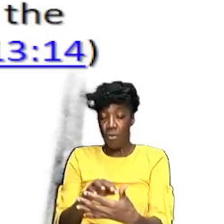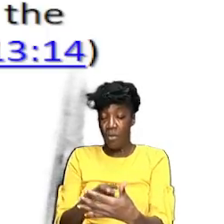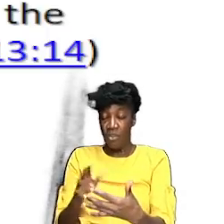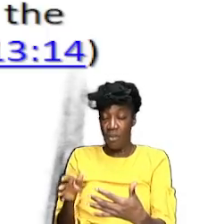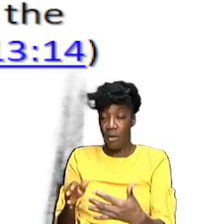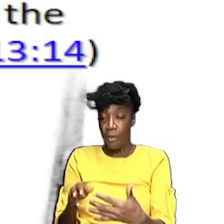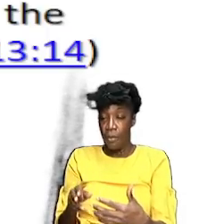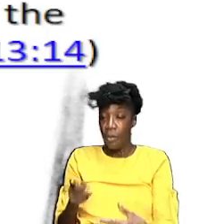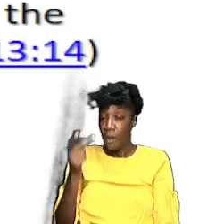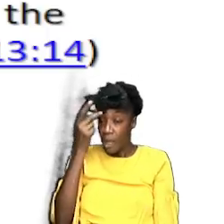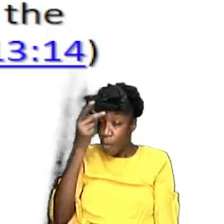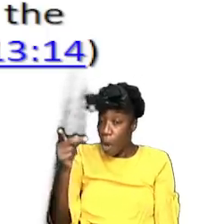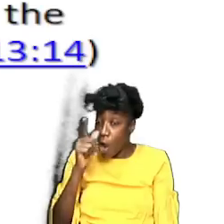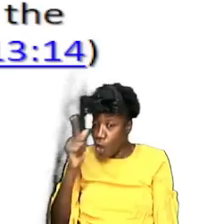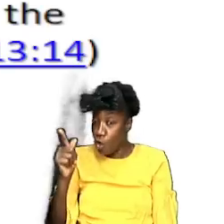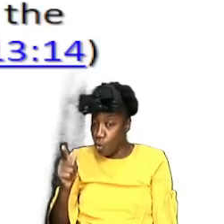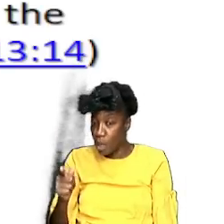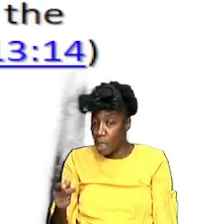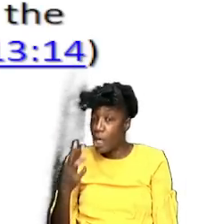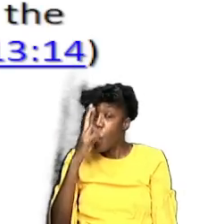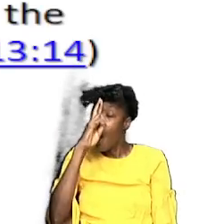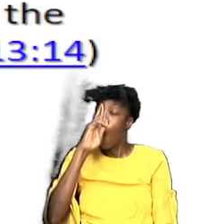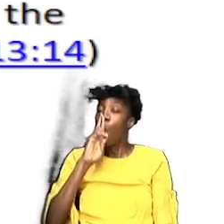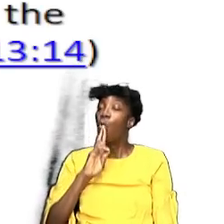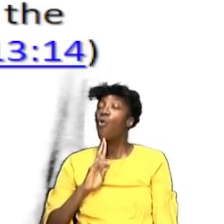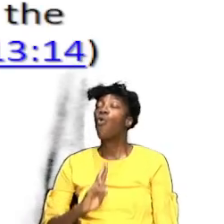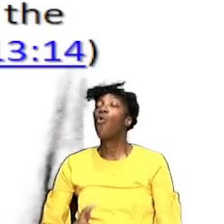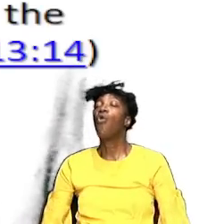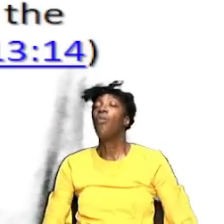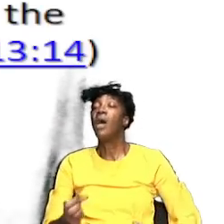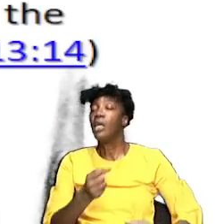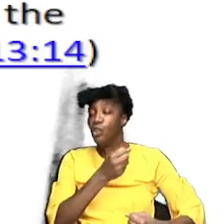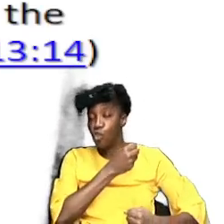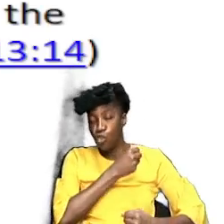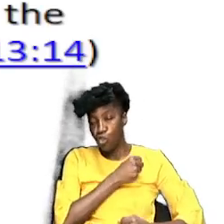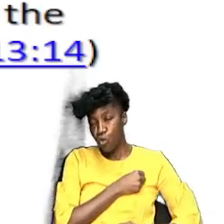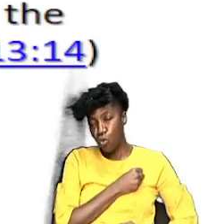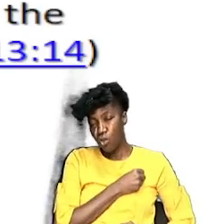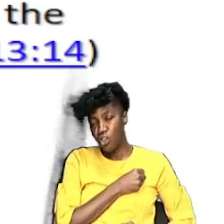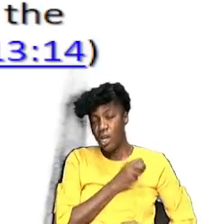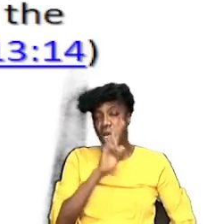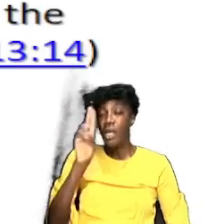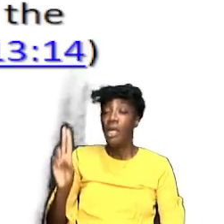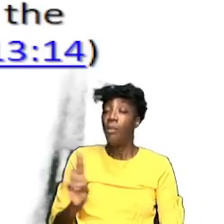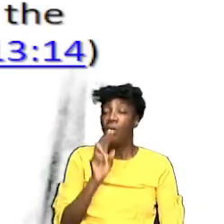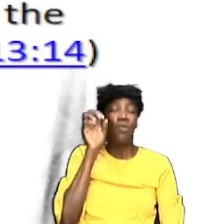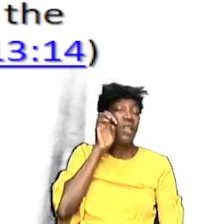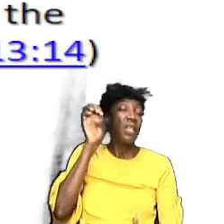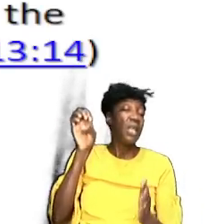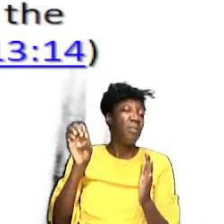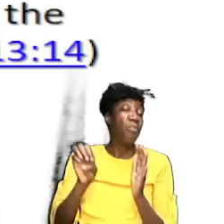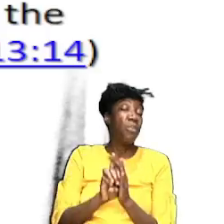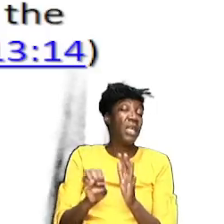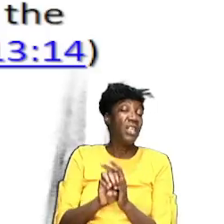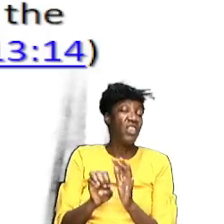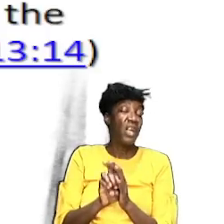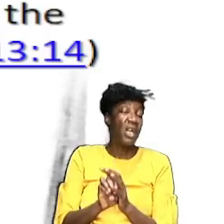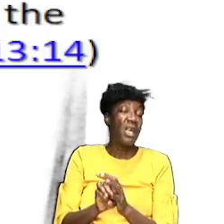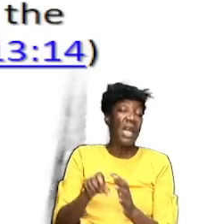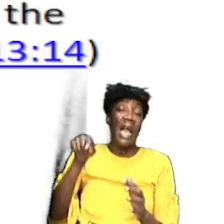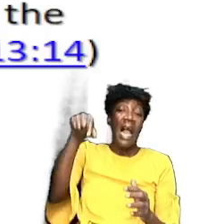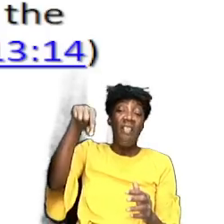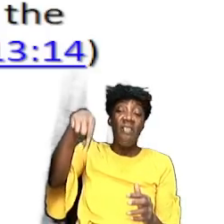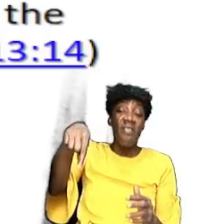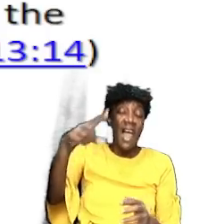soldier that he was addressing, praise God, he was using the picture of his day that they